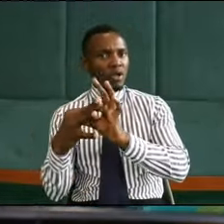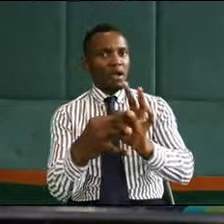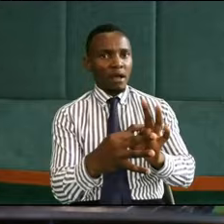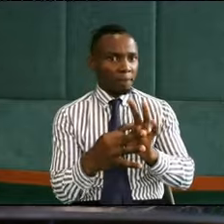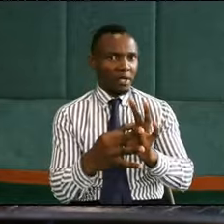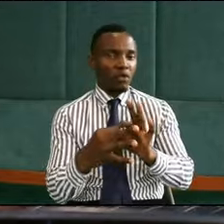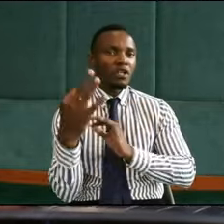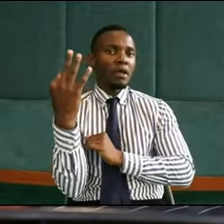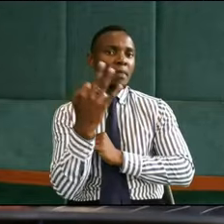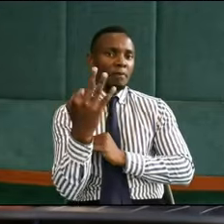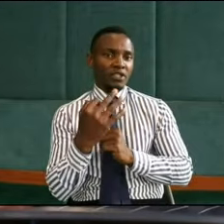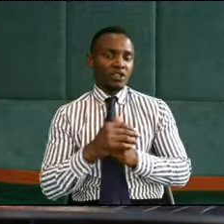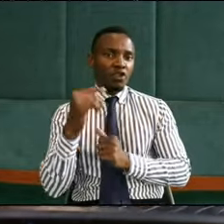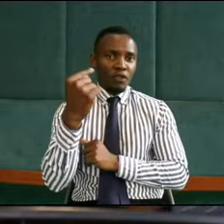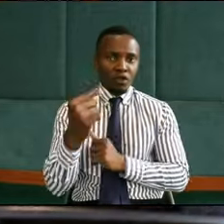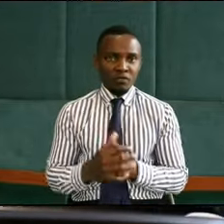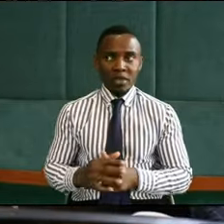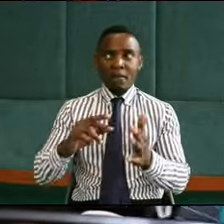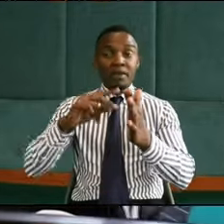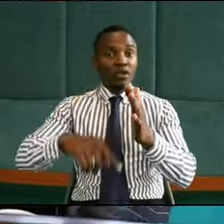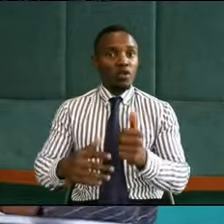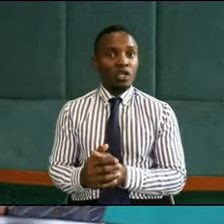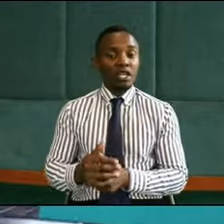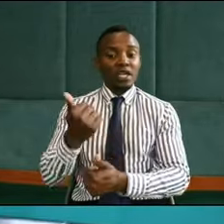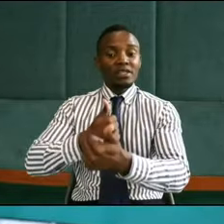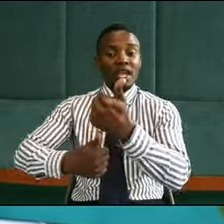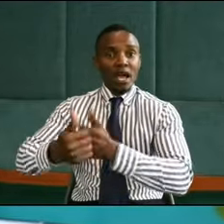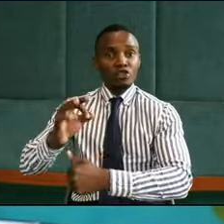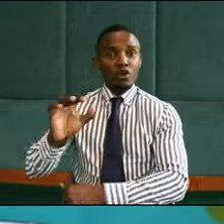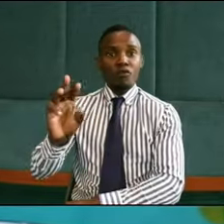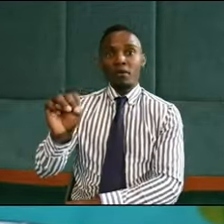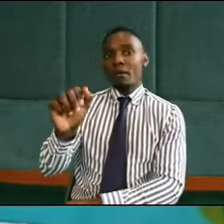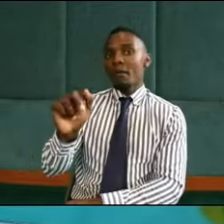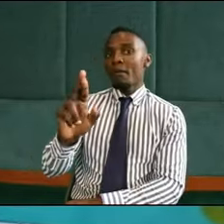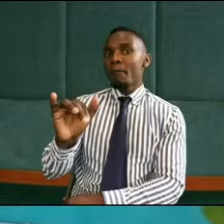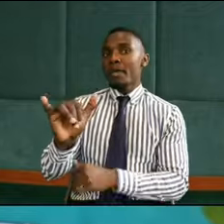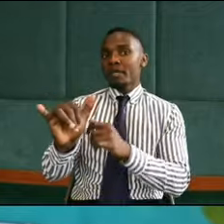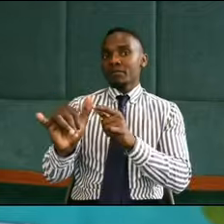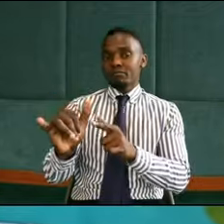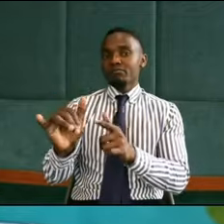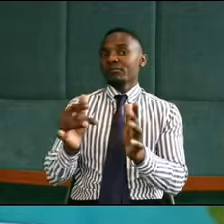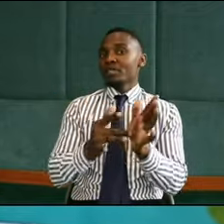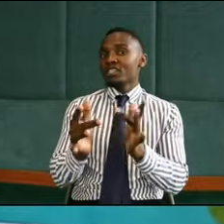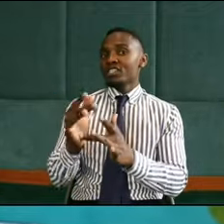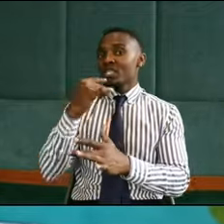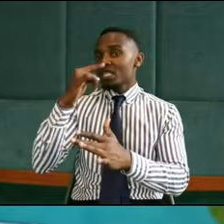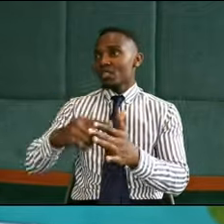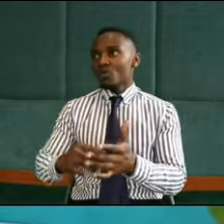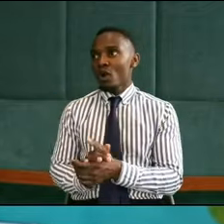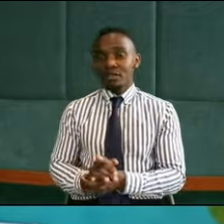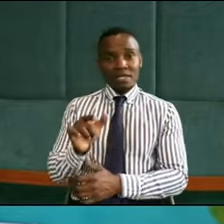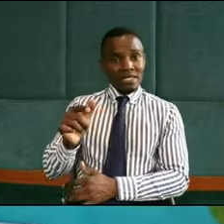Meaning what? The action of Mary Jesus says, it shall